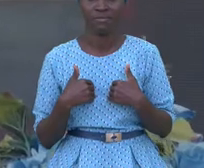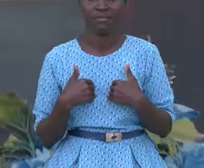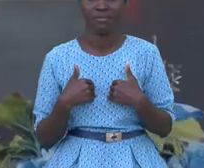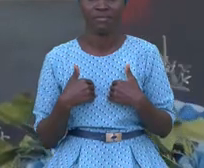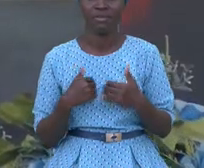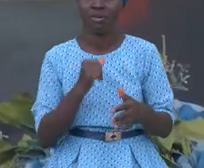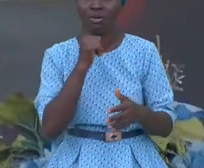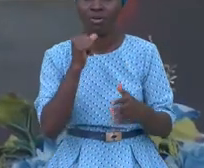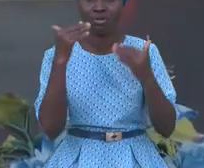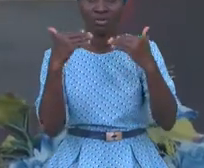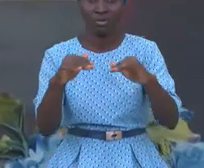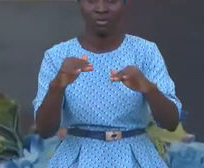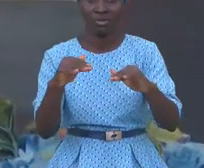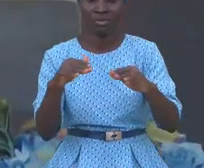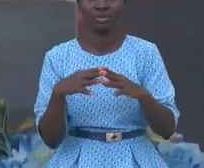unlimited,